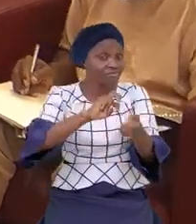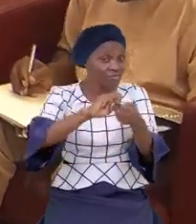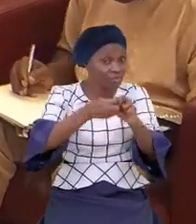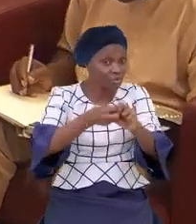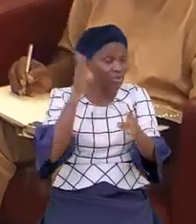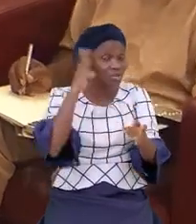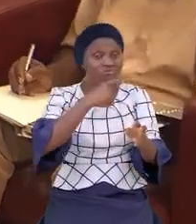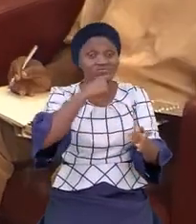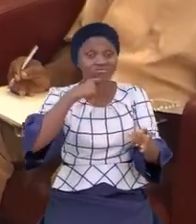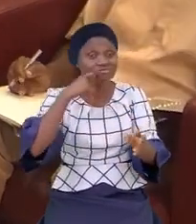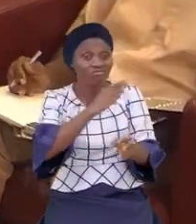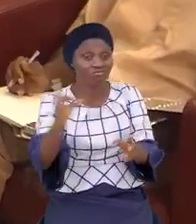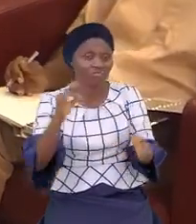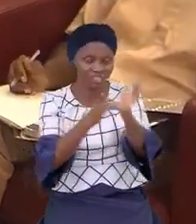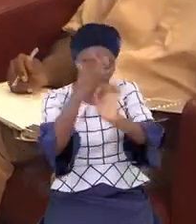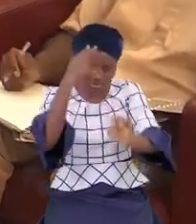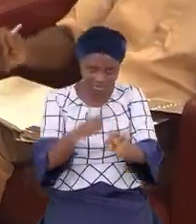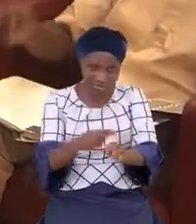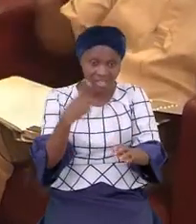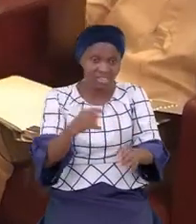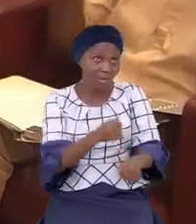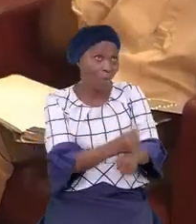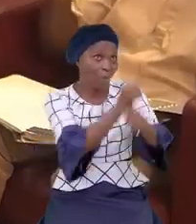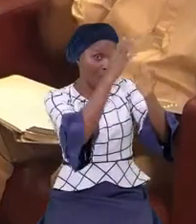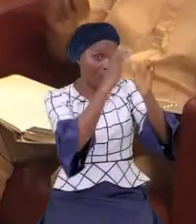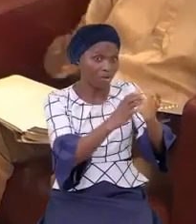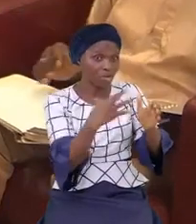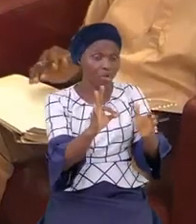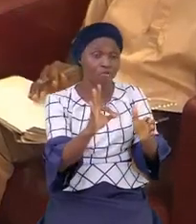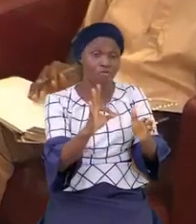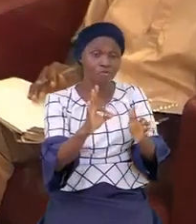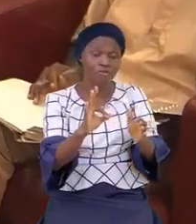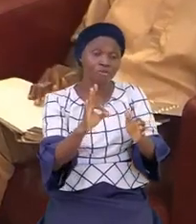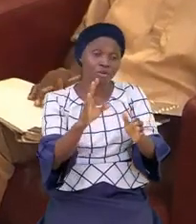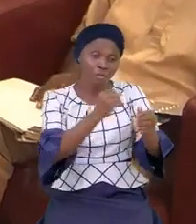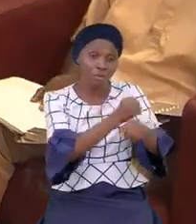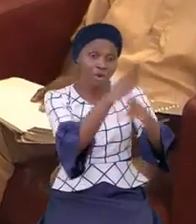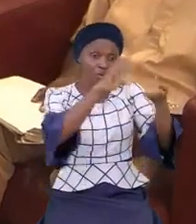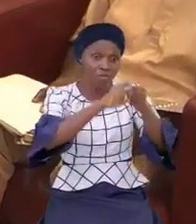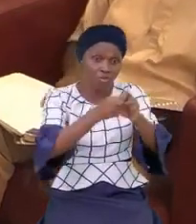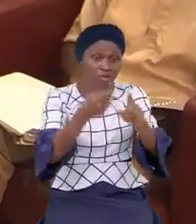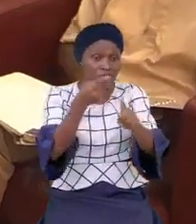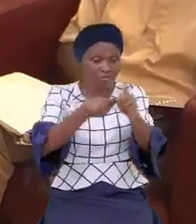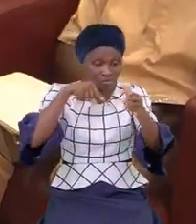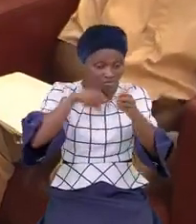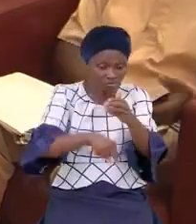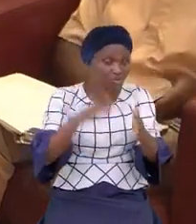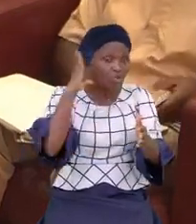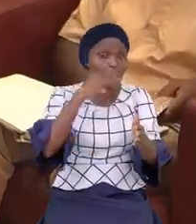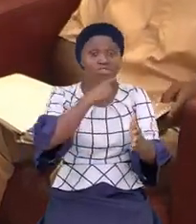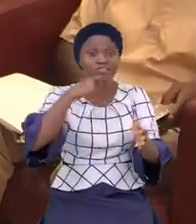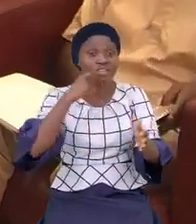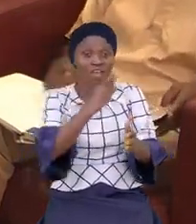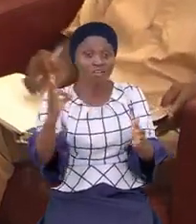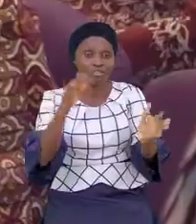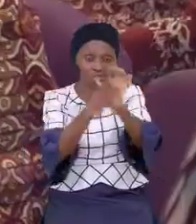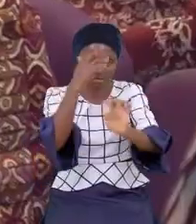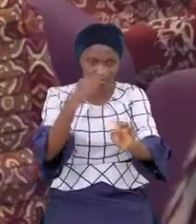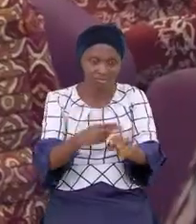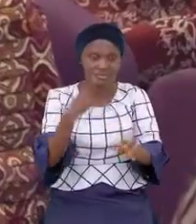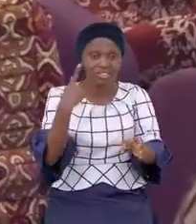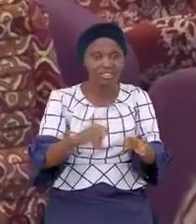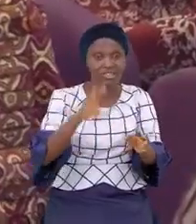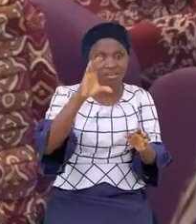Your mountain from the roots will have dried up. The cancer from the roots will have dried